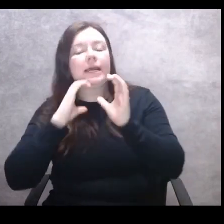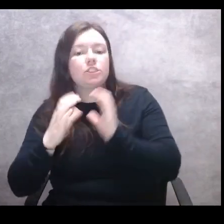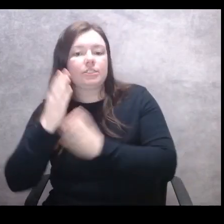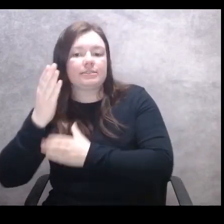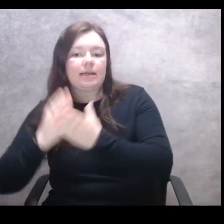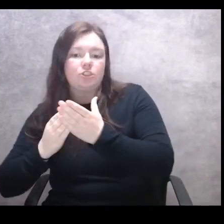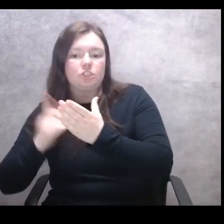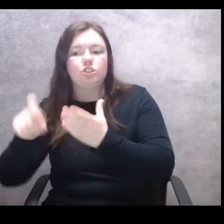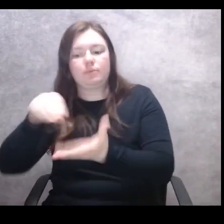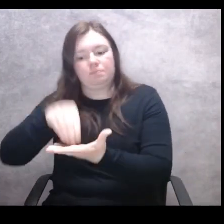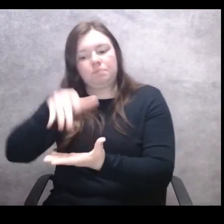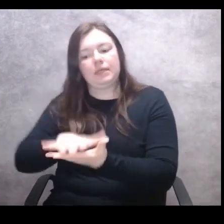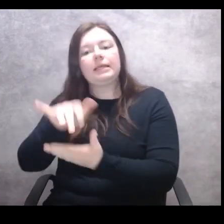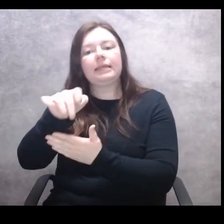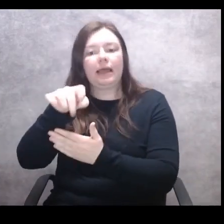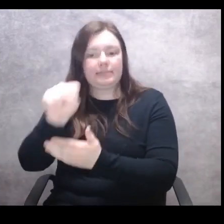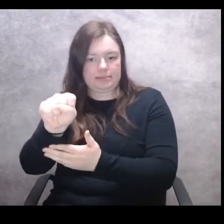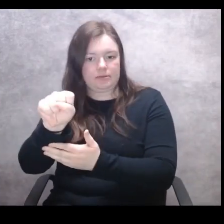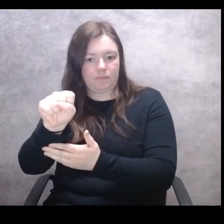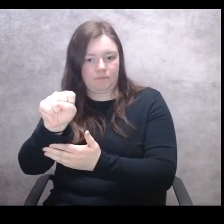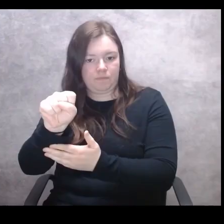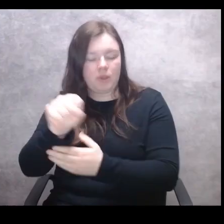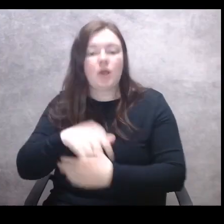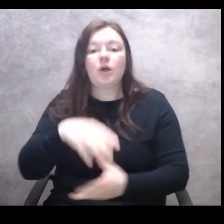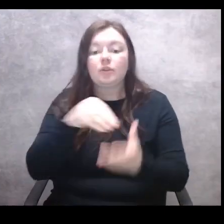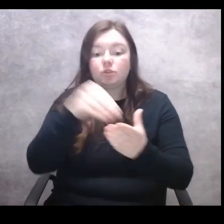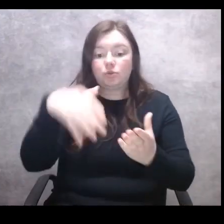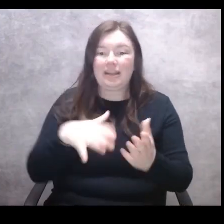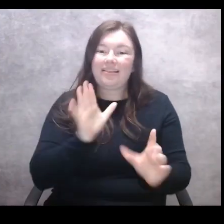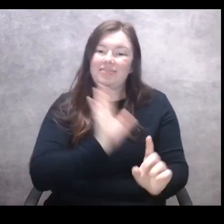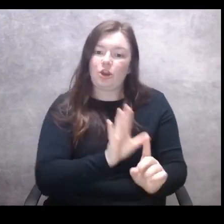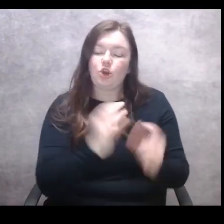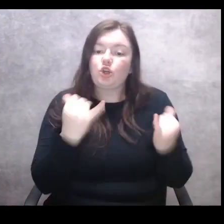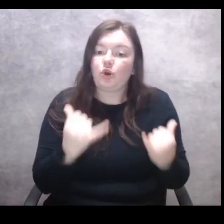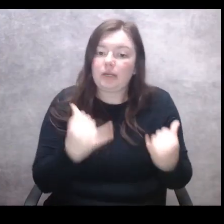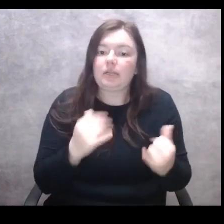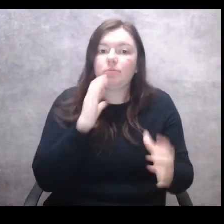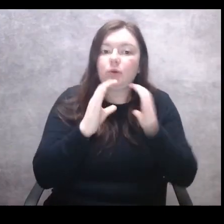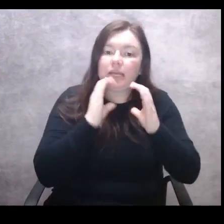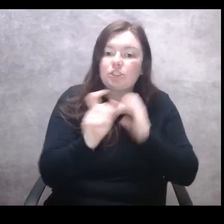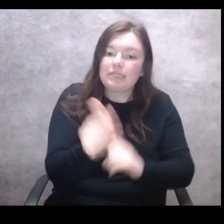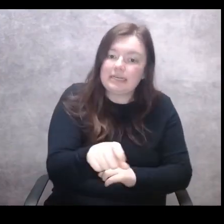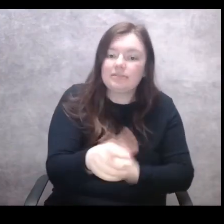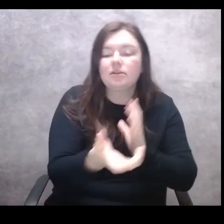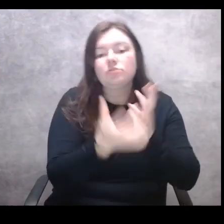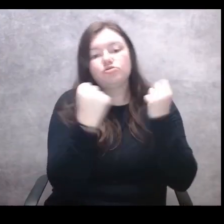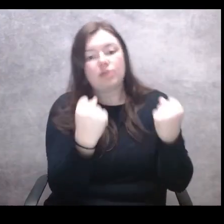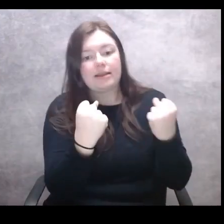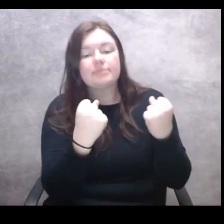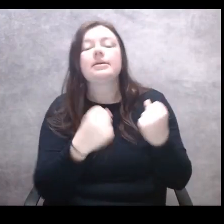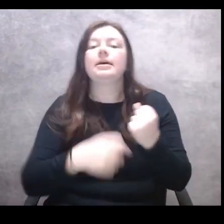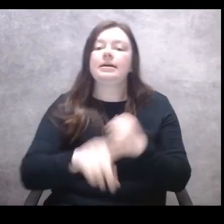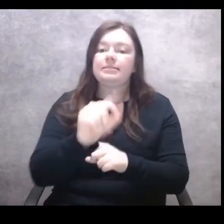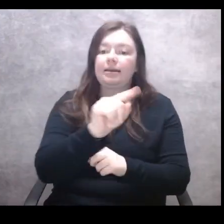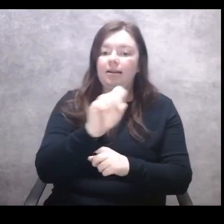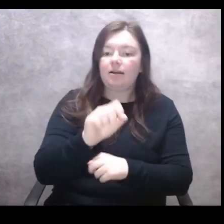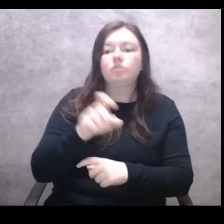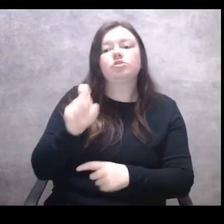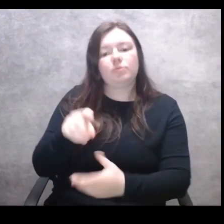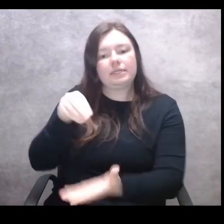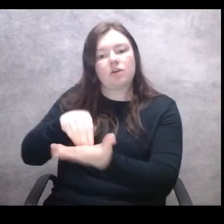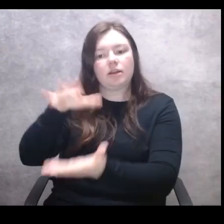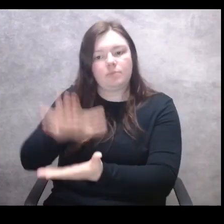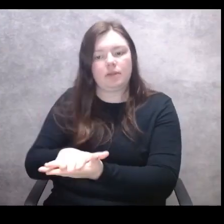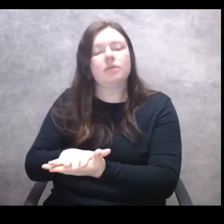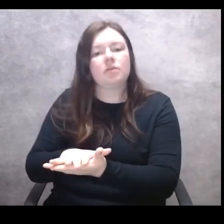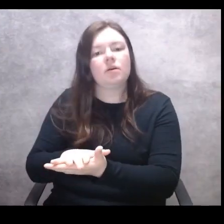communication section of the special factors should be marked yes, and the student current communication needs, strengths, and data should be documented in the